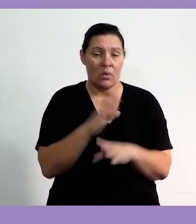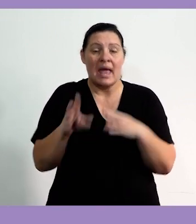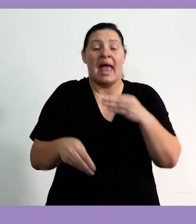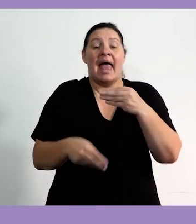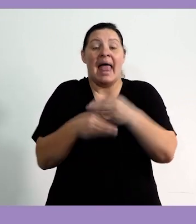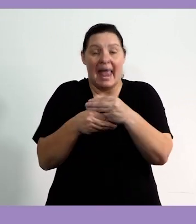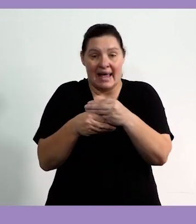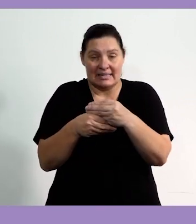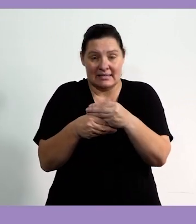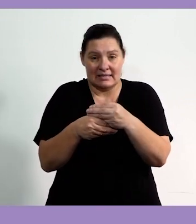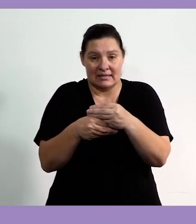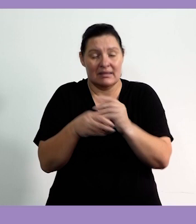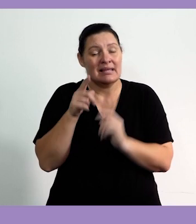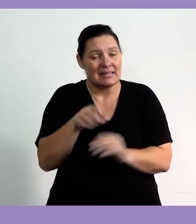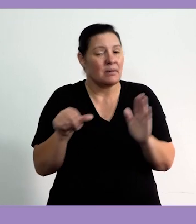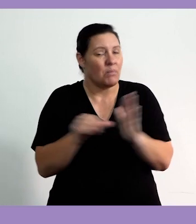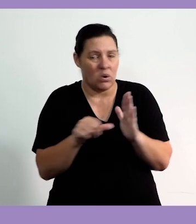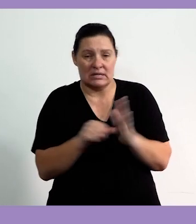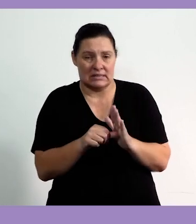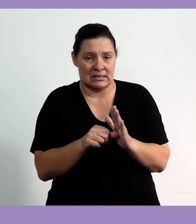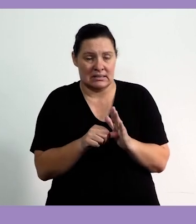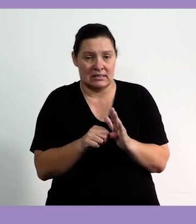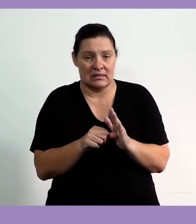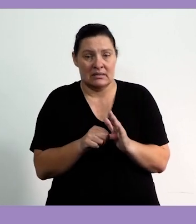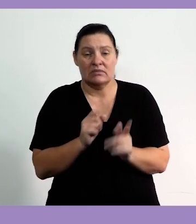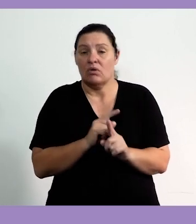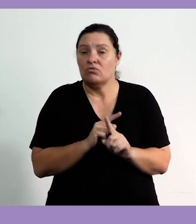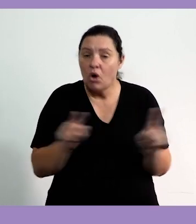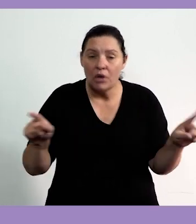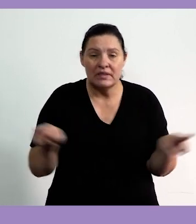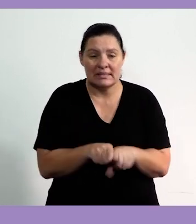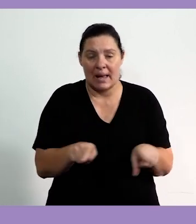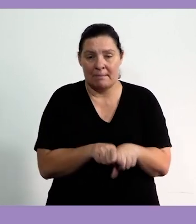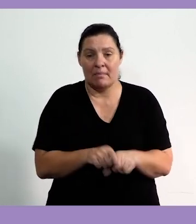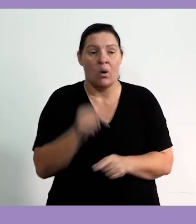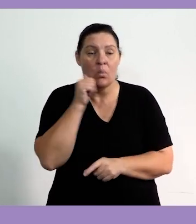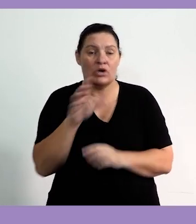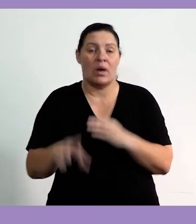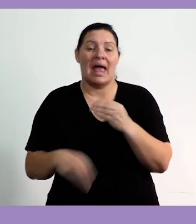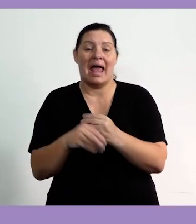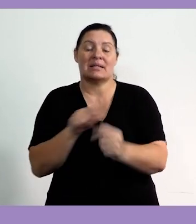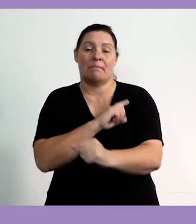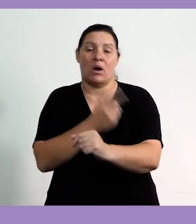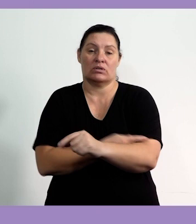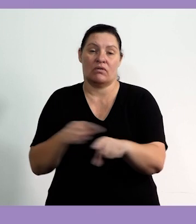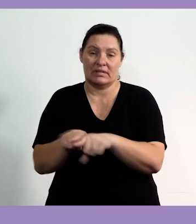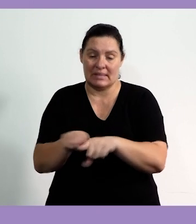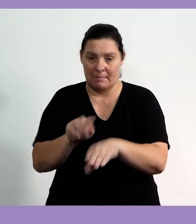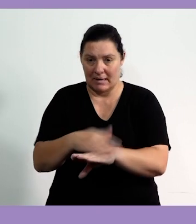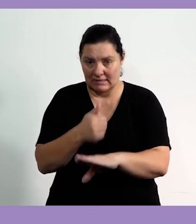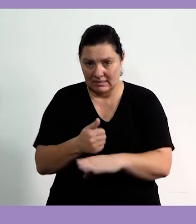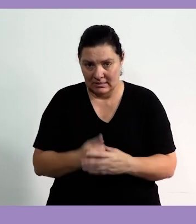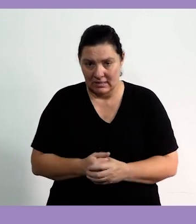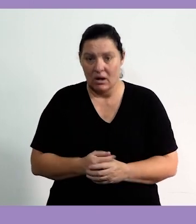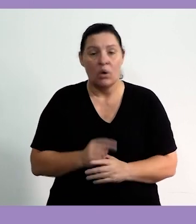base, we add the exponents. This is very important. This is not the same for when we add powers